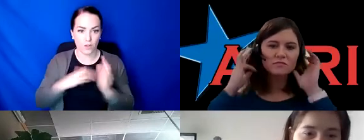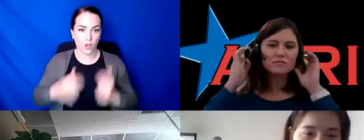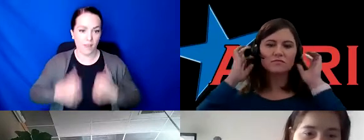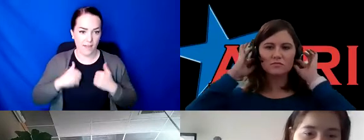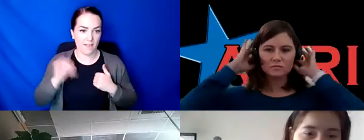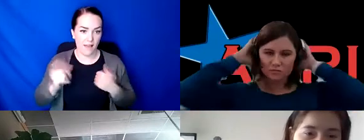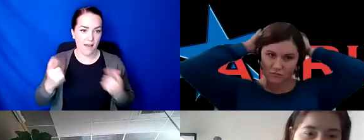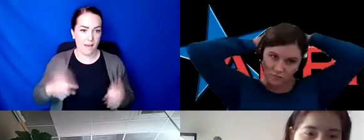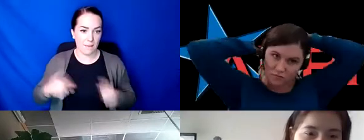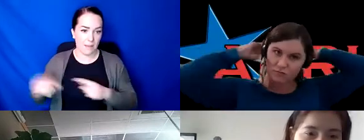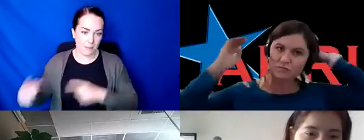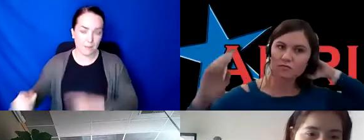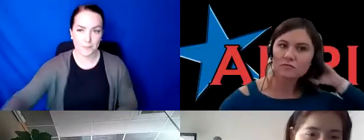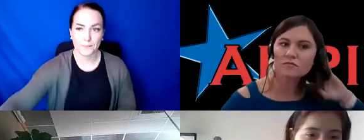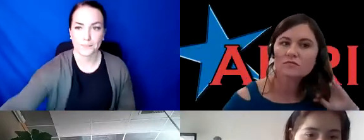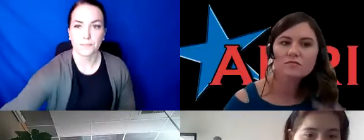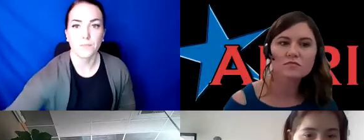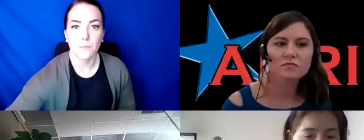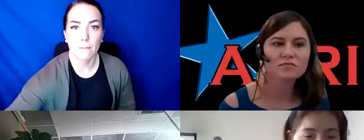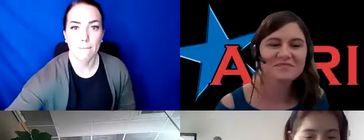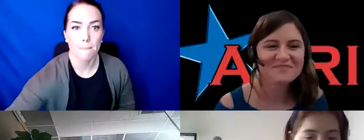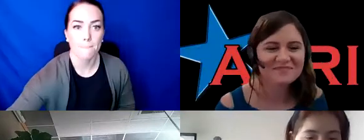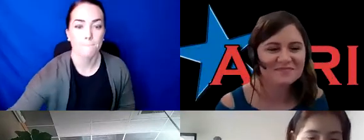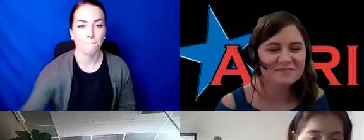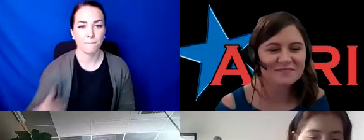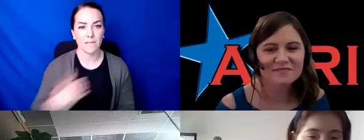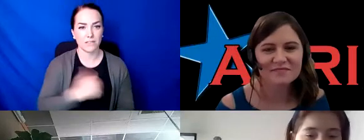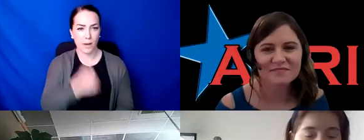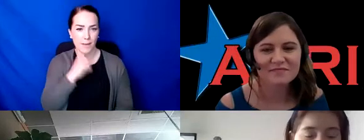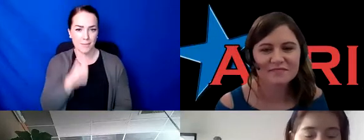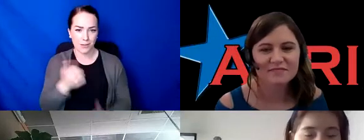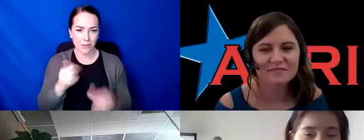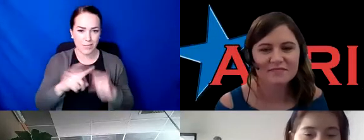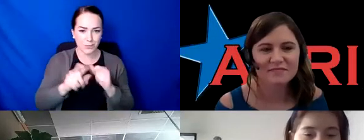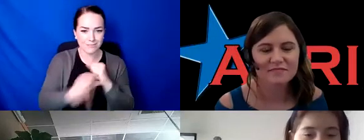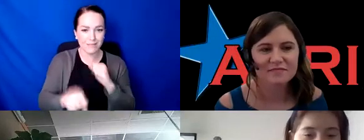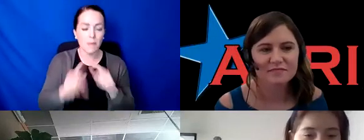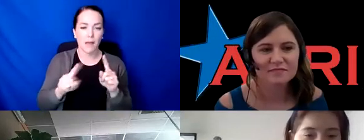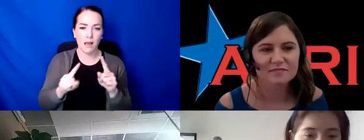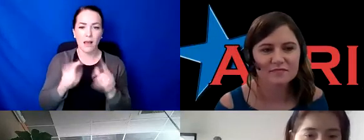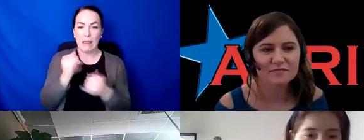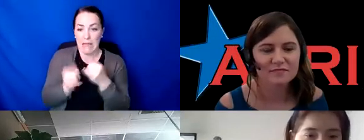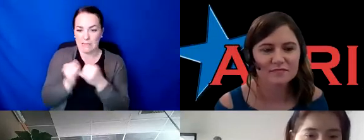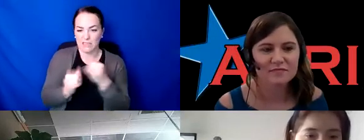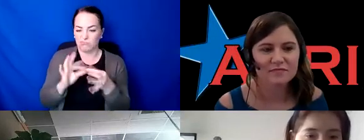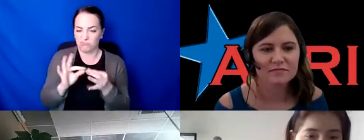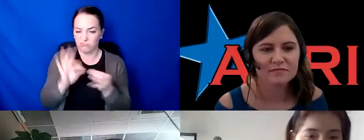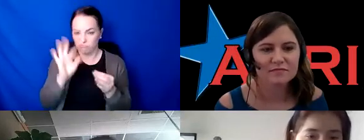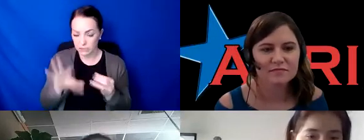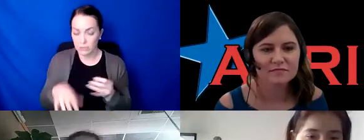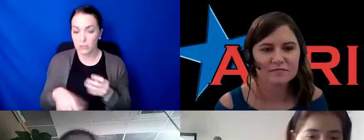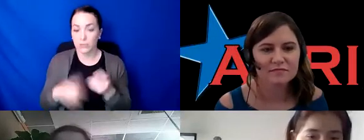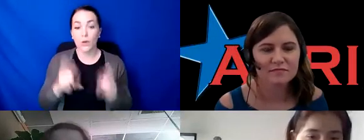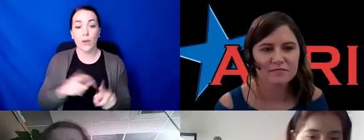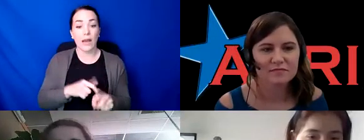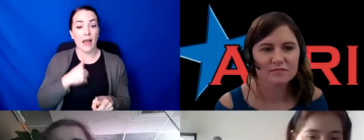So lastly, sorry, I don't mean to keep on talking so much, but lastly, whenever I talk to my youth, I always say, you know,